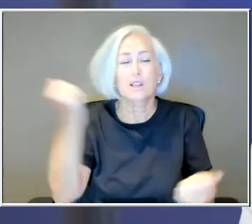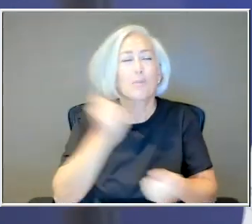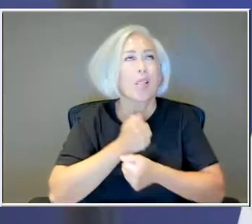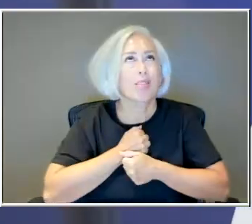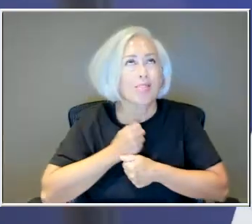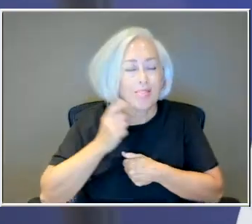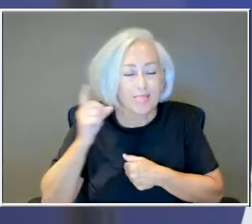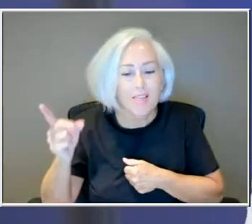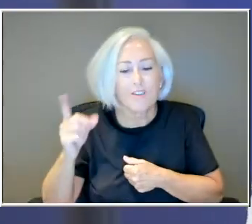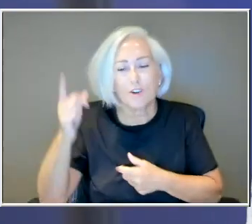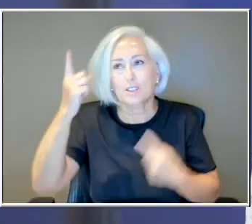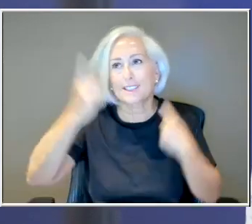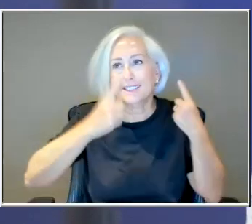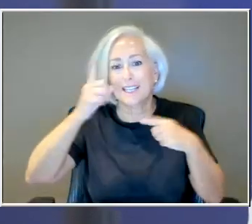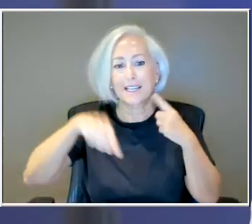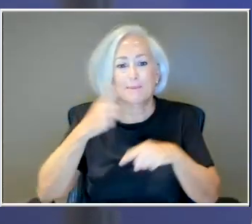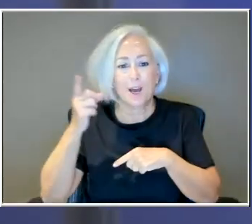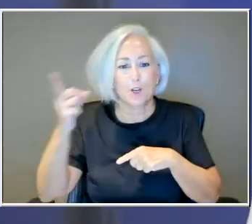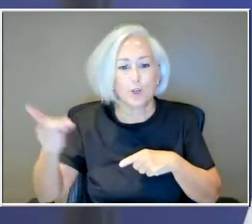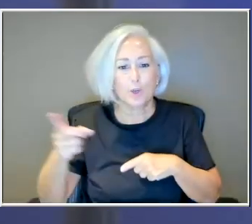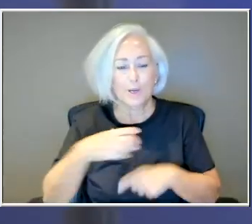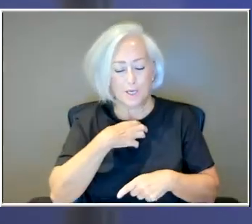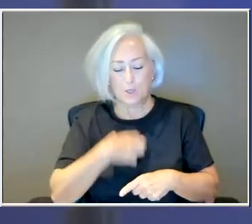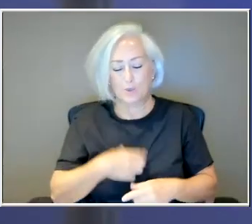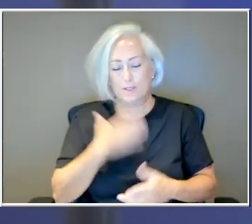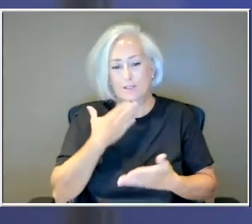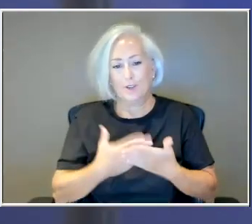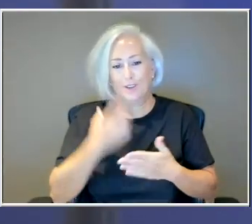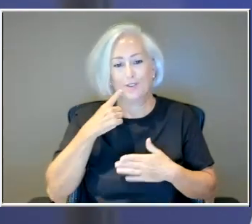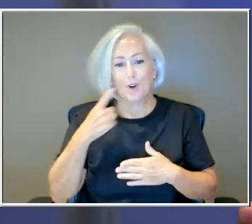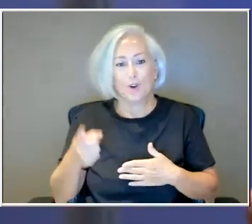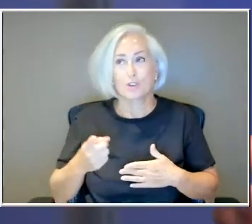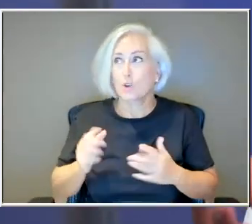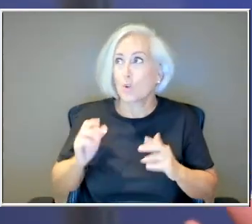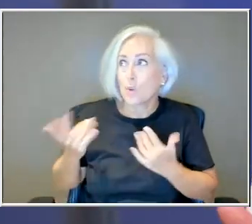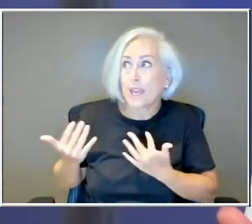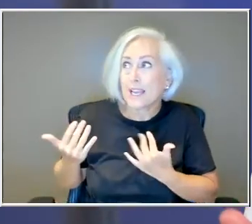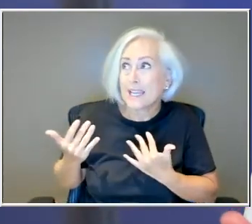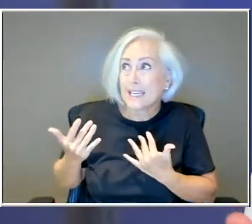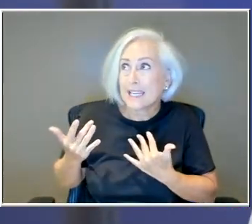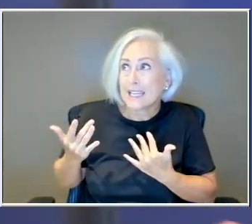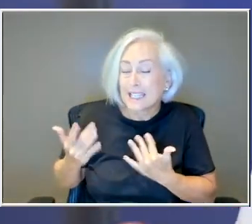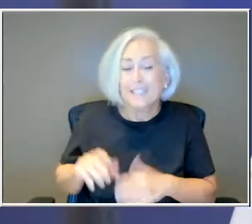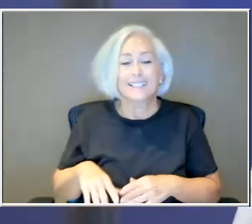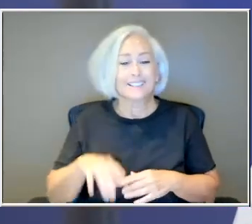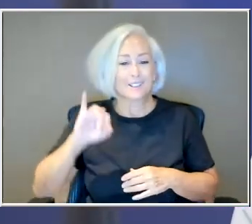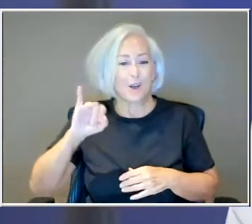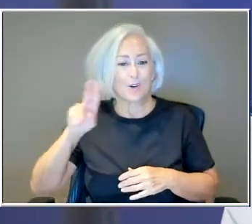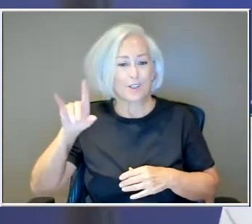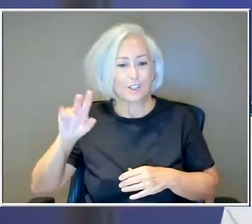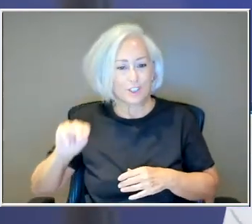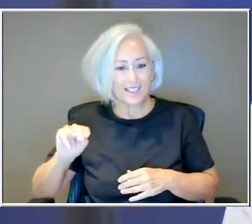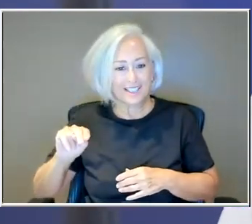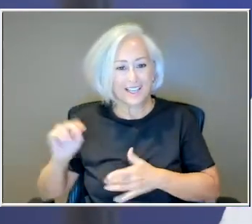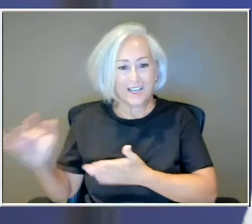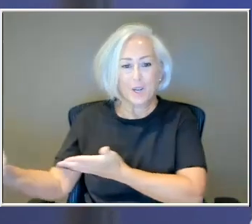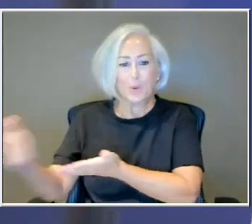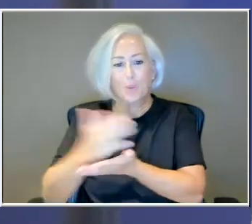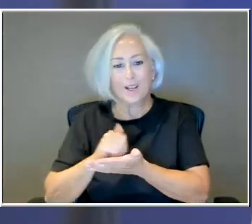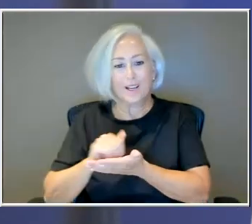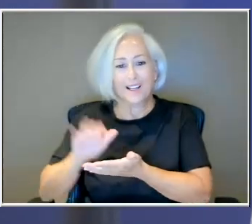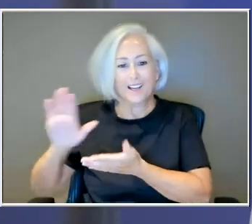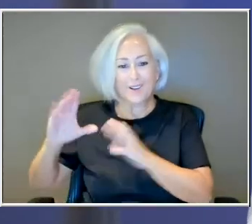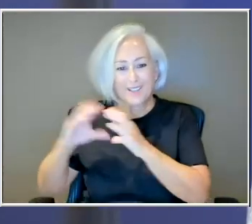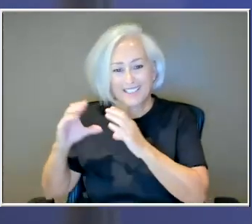her, wishing good for her. So we're waiting for the cells. So Justin, as soon as we collect your cells, we're waiting here, and they arrive the